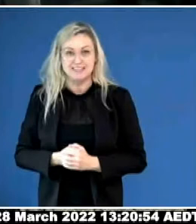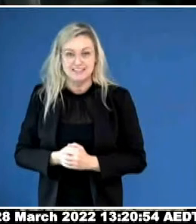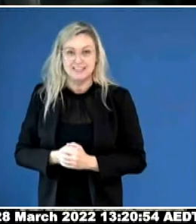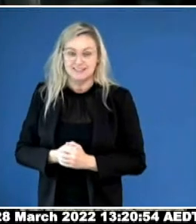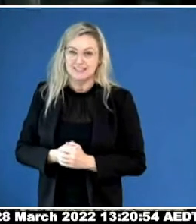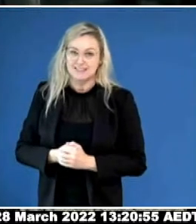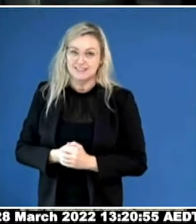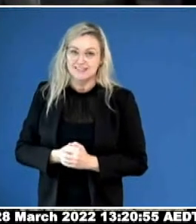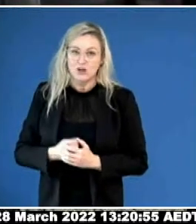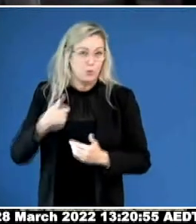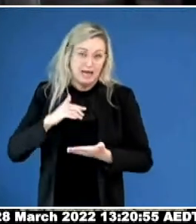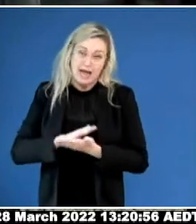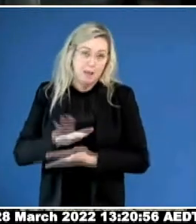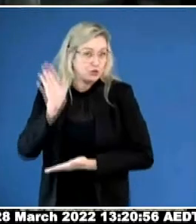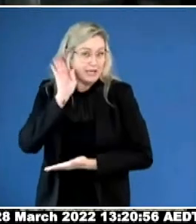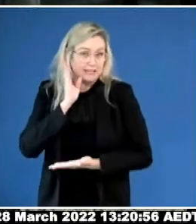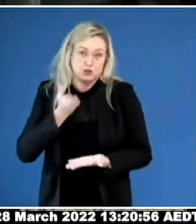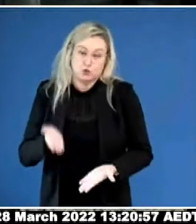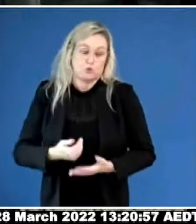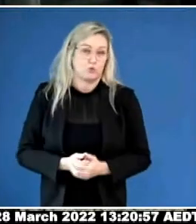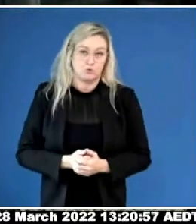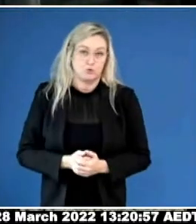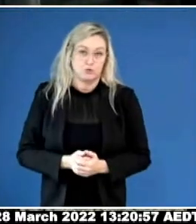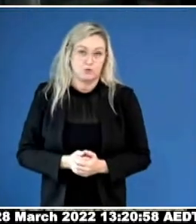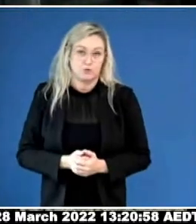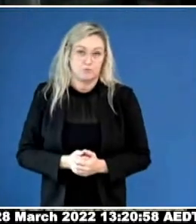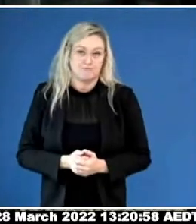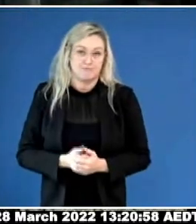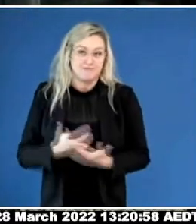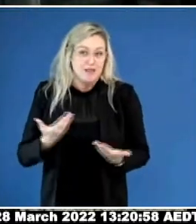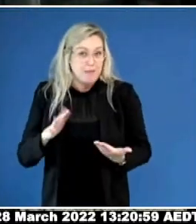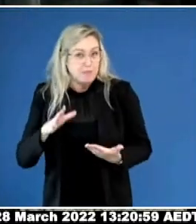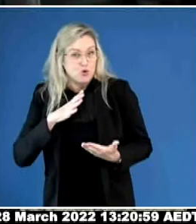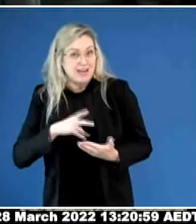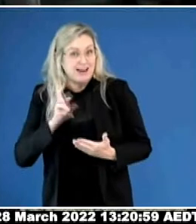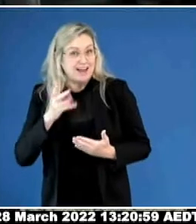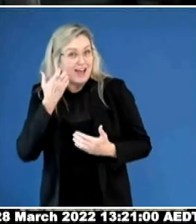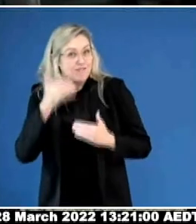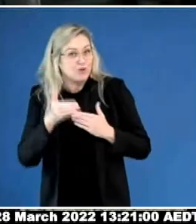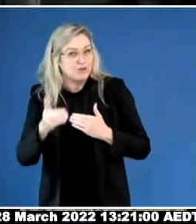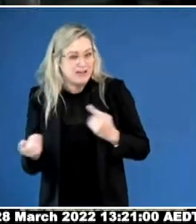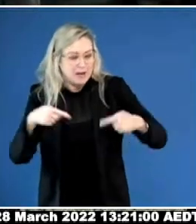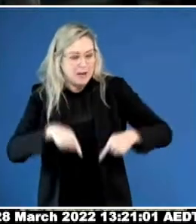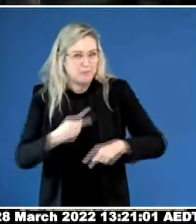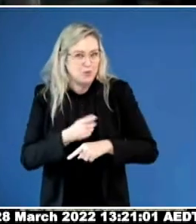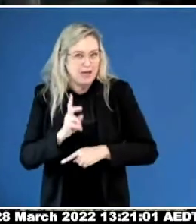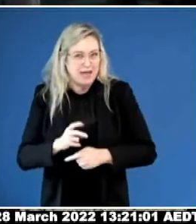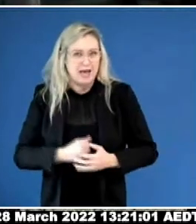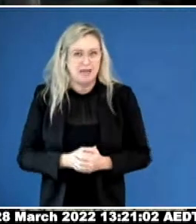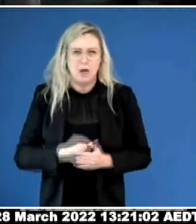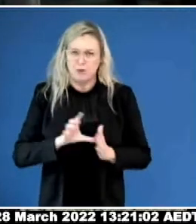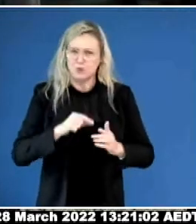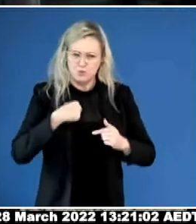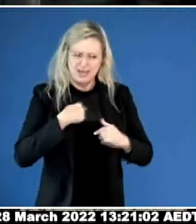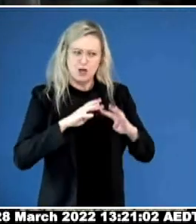this Royal Commission, we come back, we revisit, and we re-engage. So if you feel that today that's not a